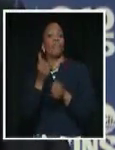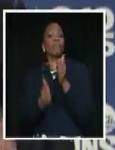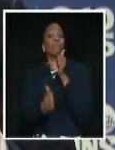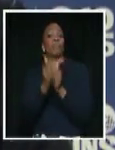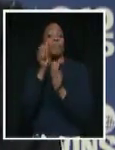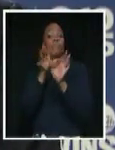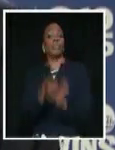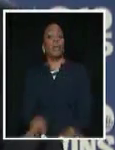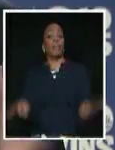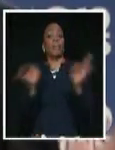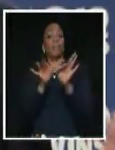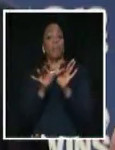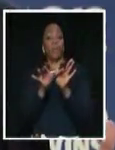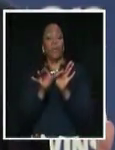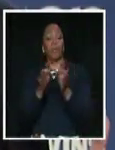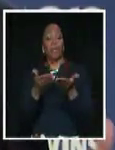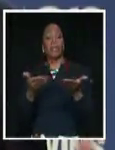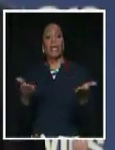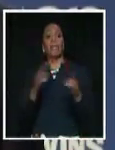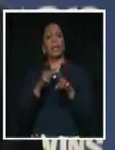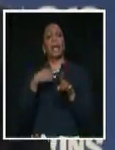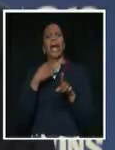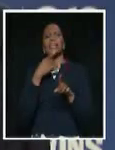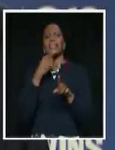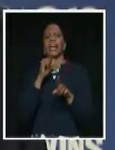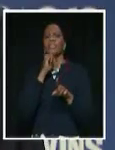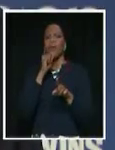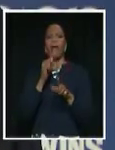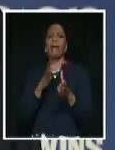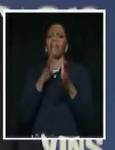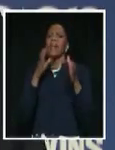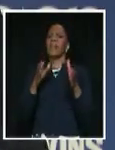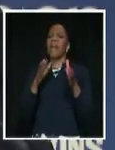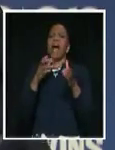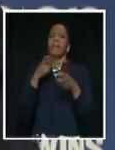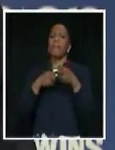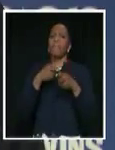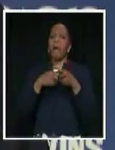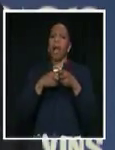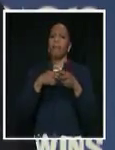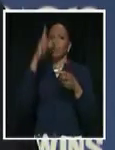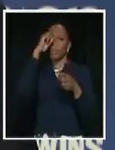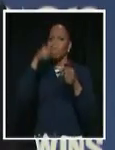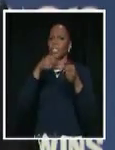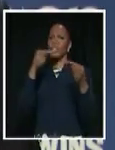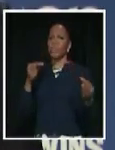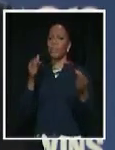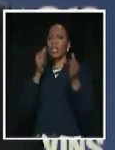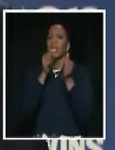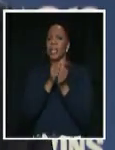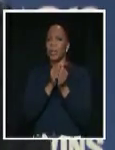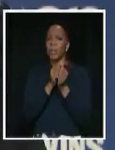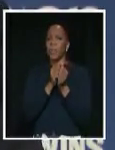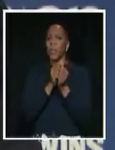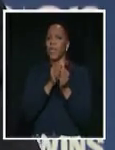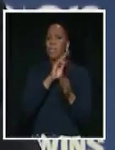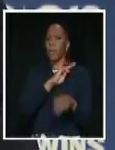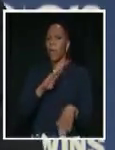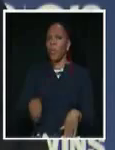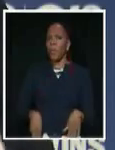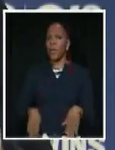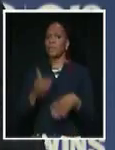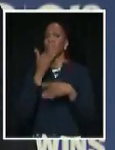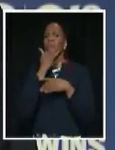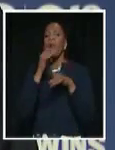terms of resiliency. I've said, and again, I don't have a lot of trouble disagreeing with Michael Bloomberg when I think he's wrong, but on resiliency, I actually think he's right. I think the resiliency plan